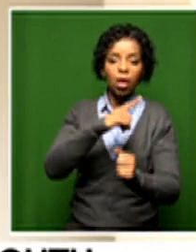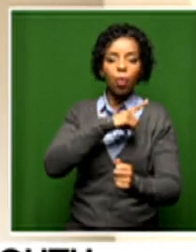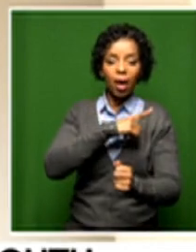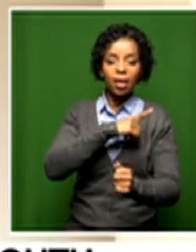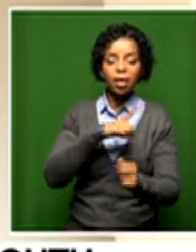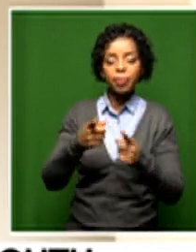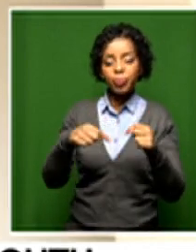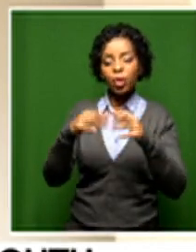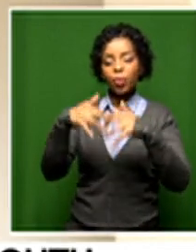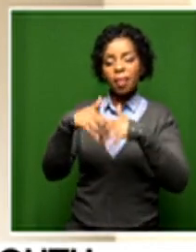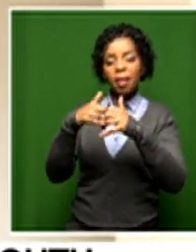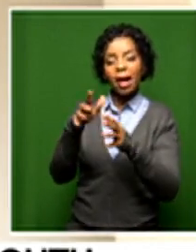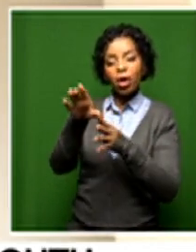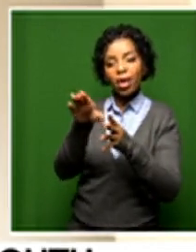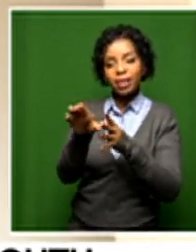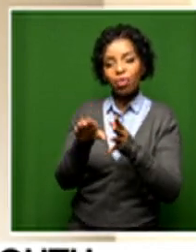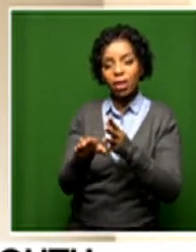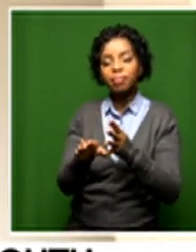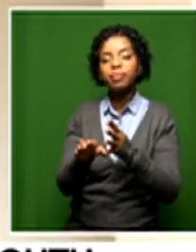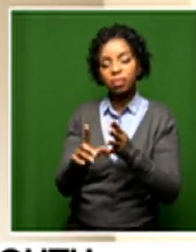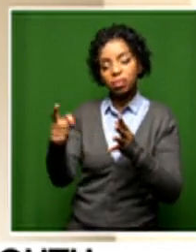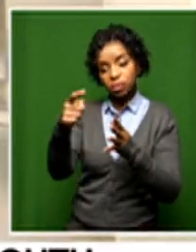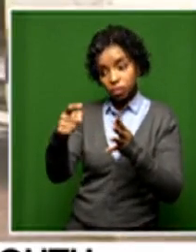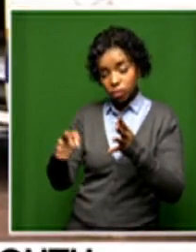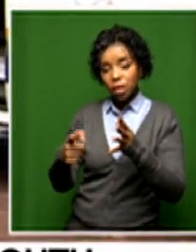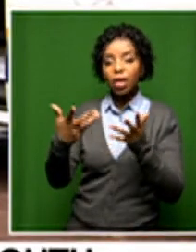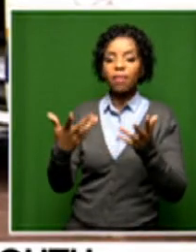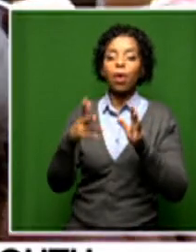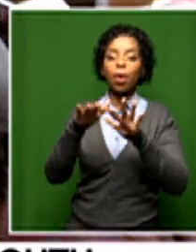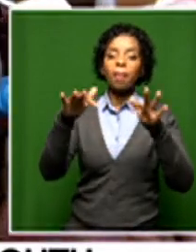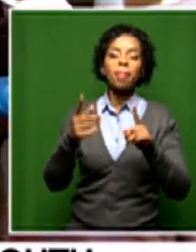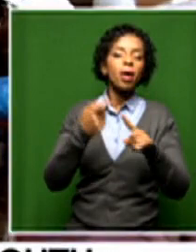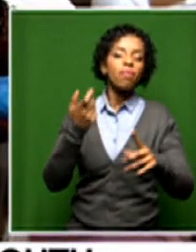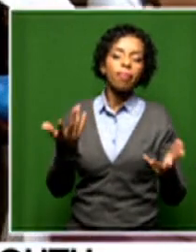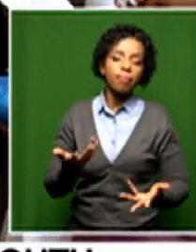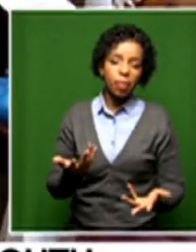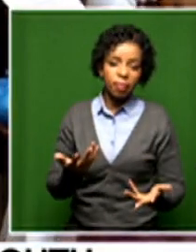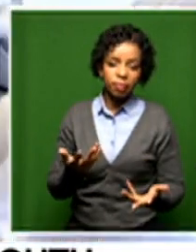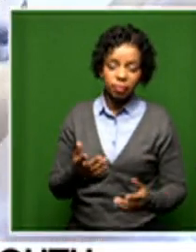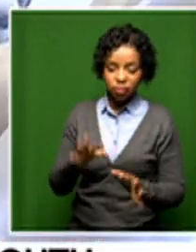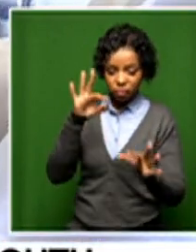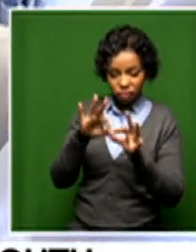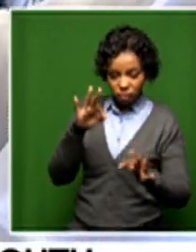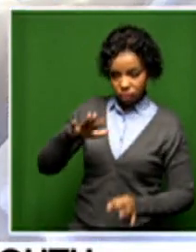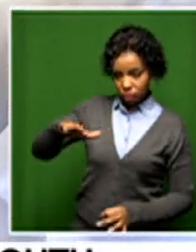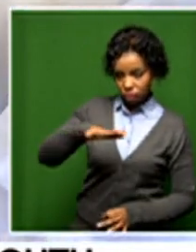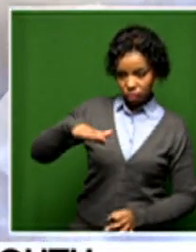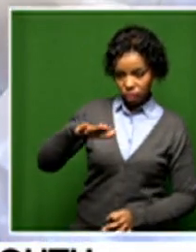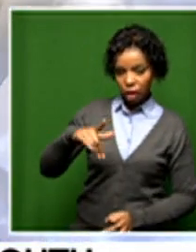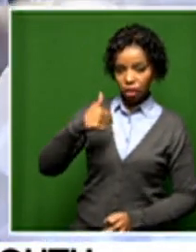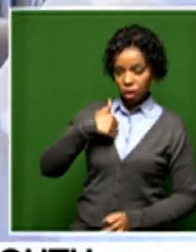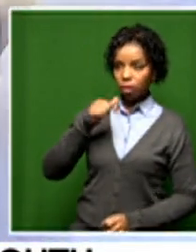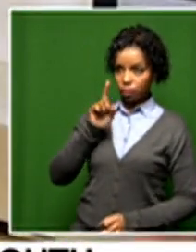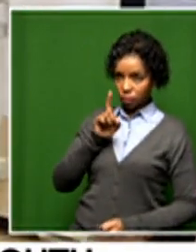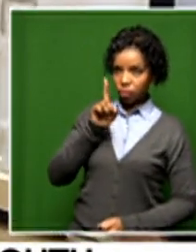a criteria that would actually net people who had come to various areas for presenting themselves.